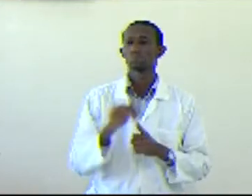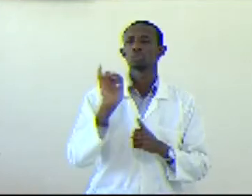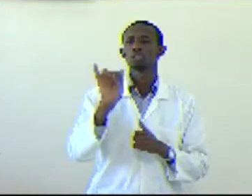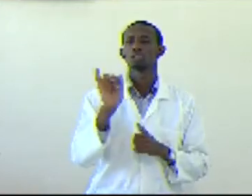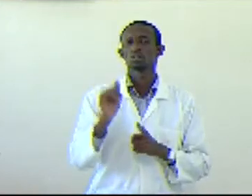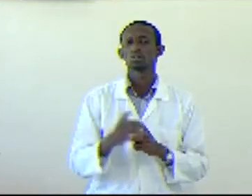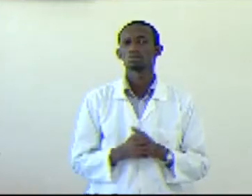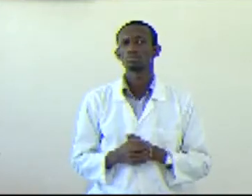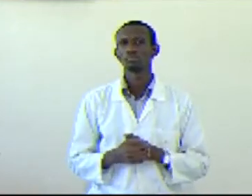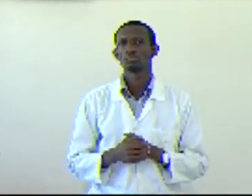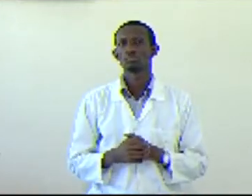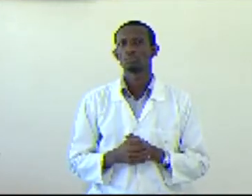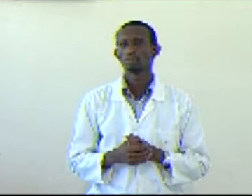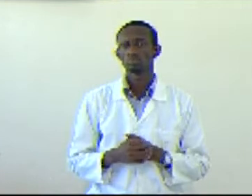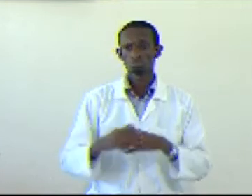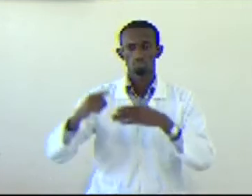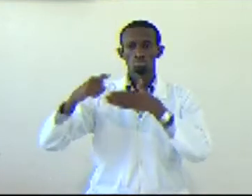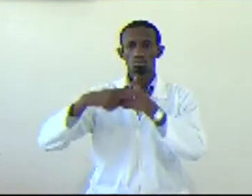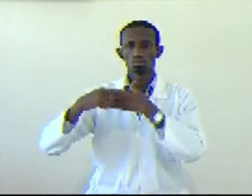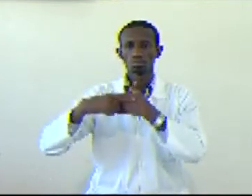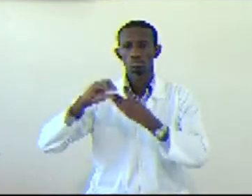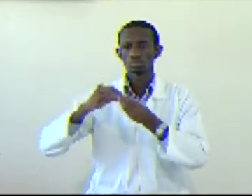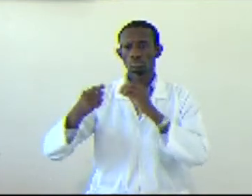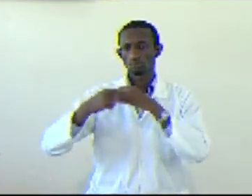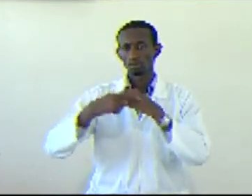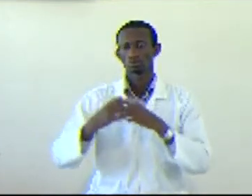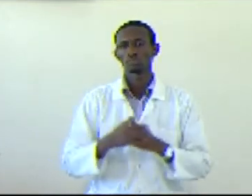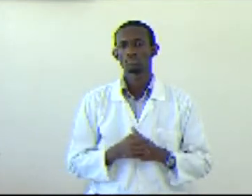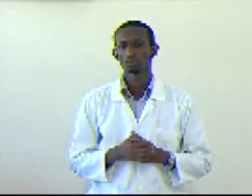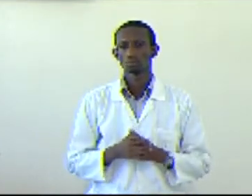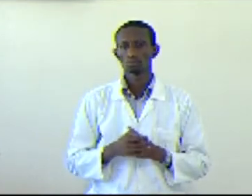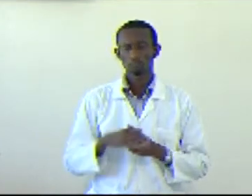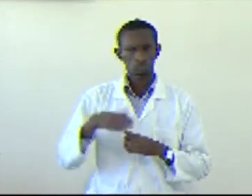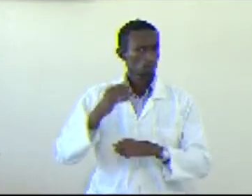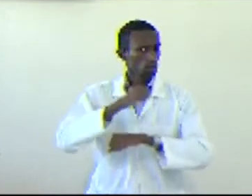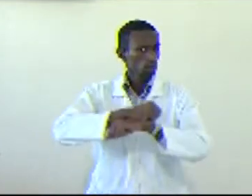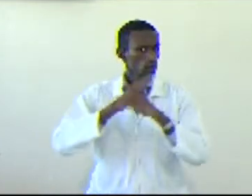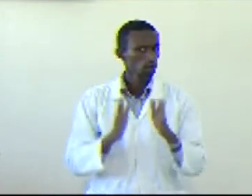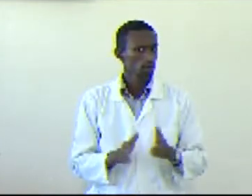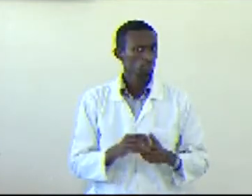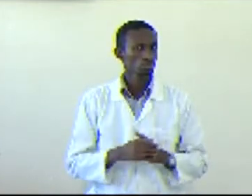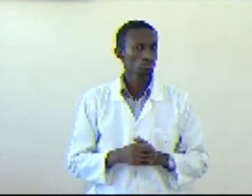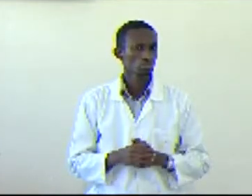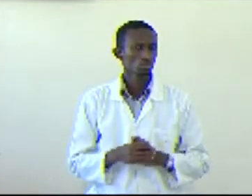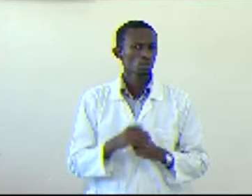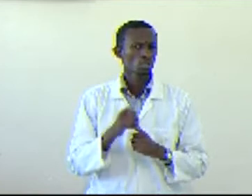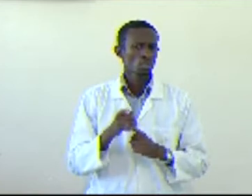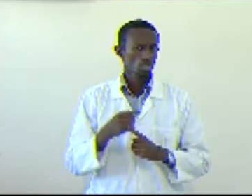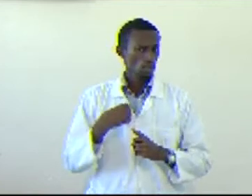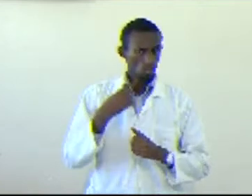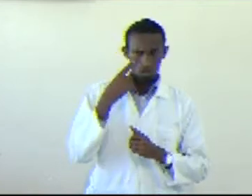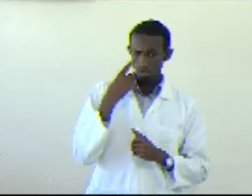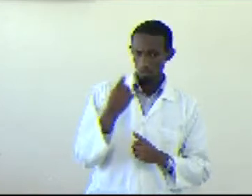the negative. So with the negative there. So then the students, what I have